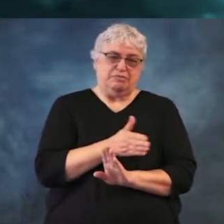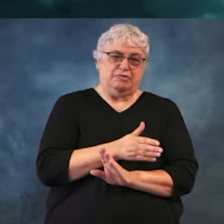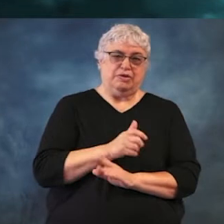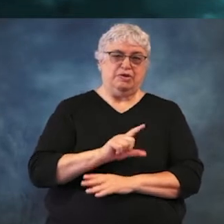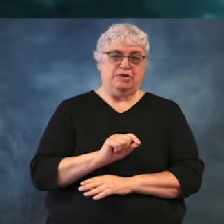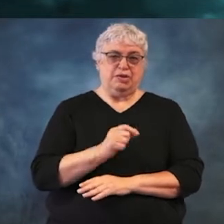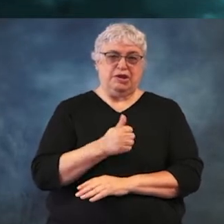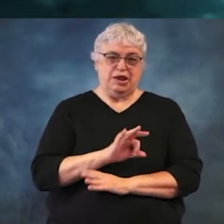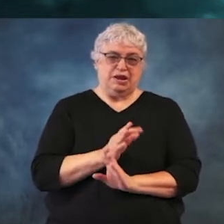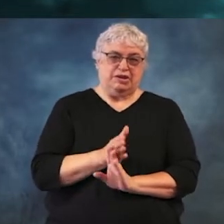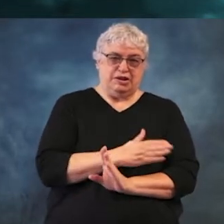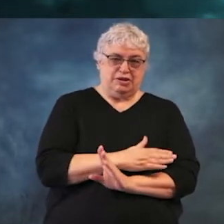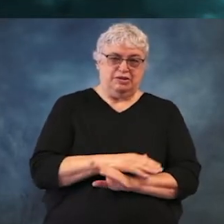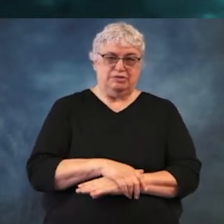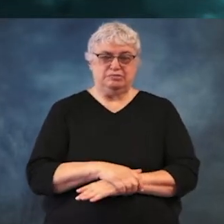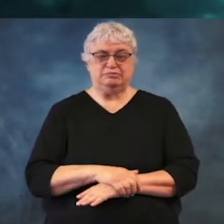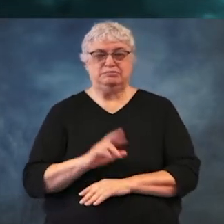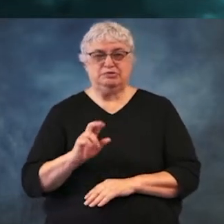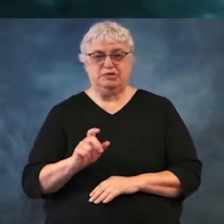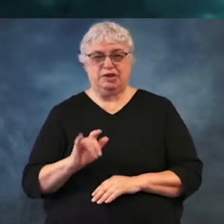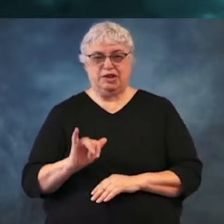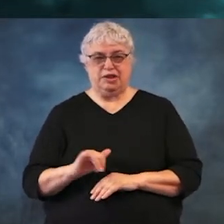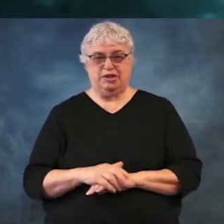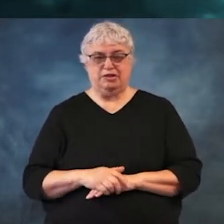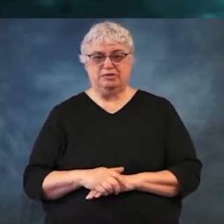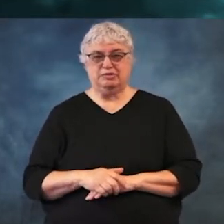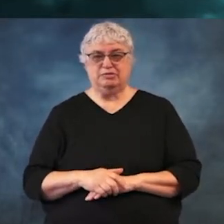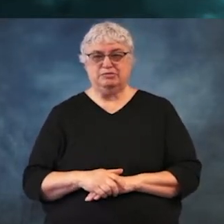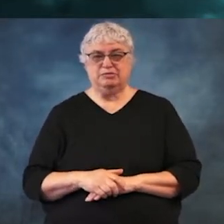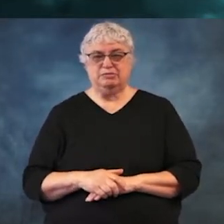you normally prepare? Well,